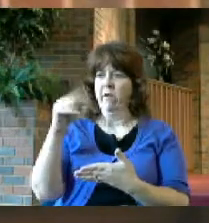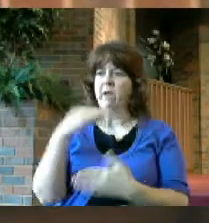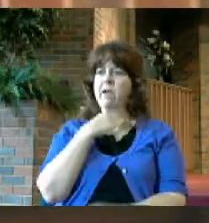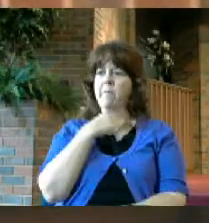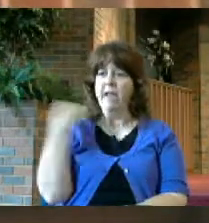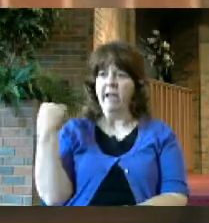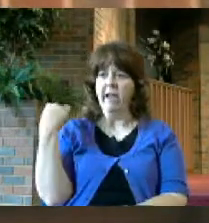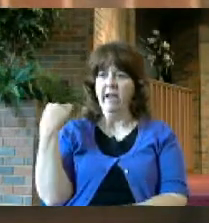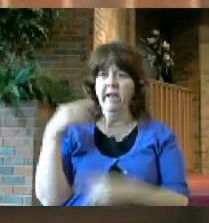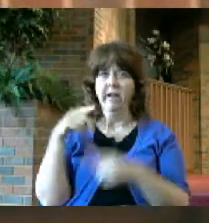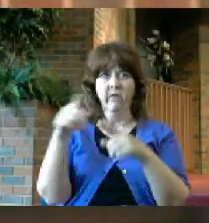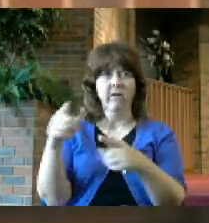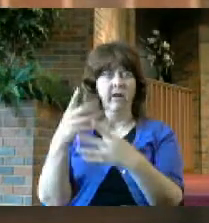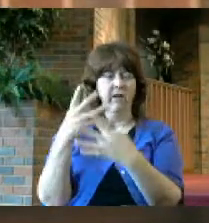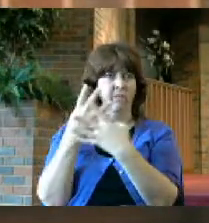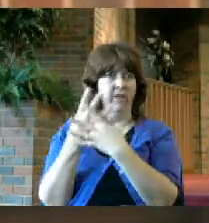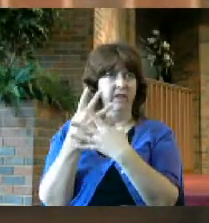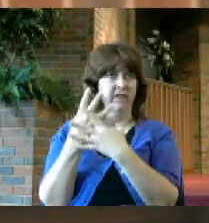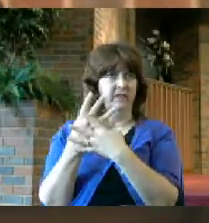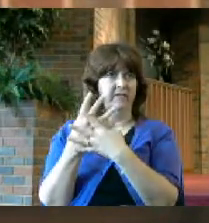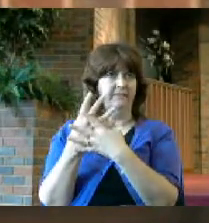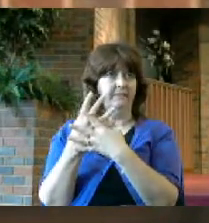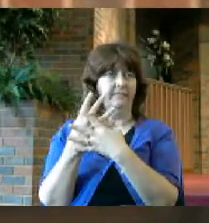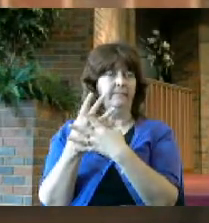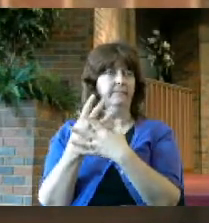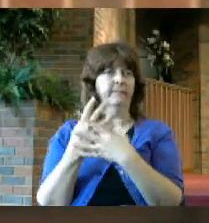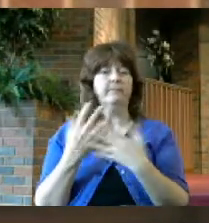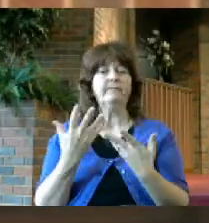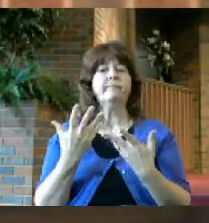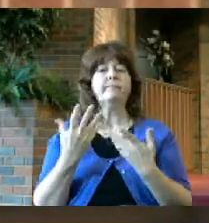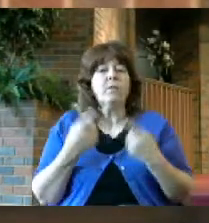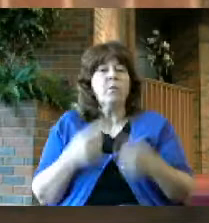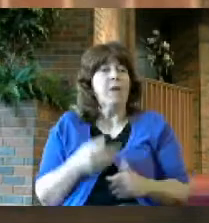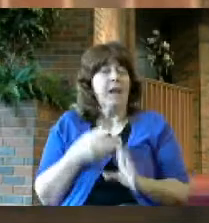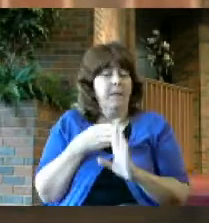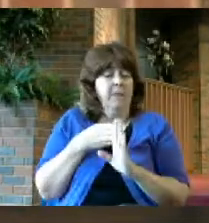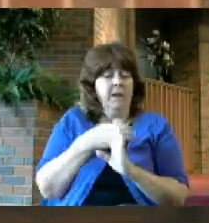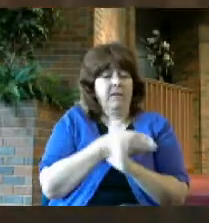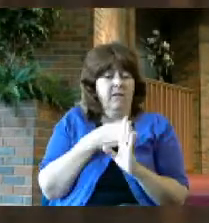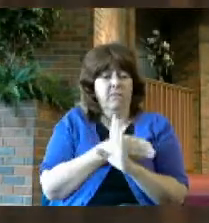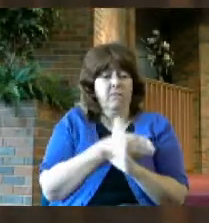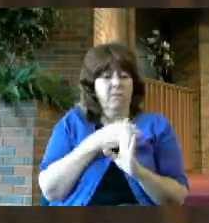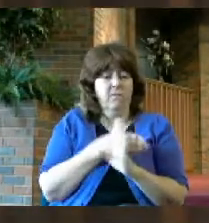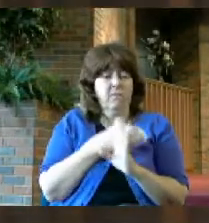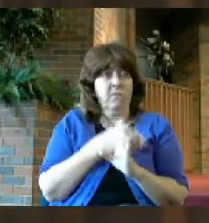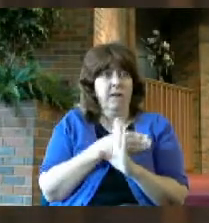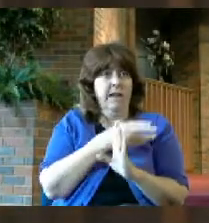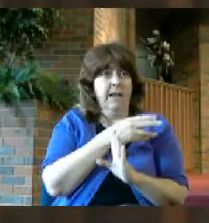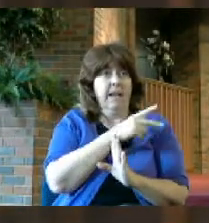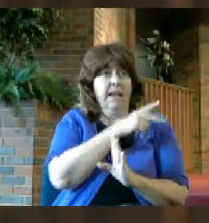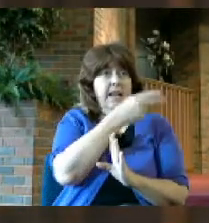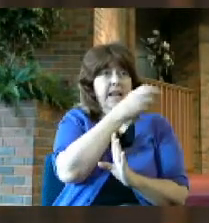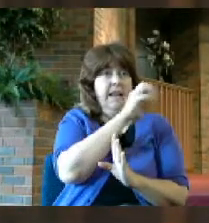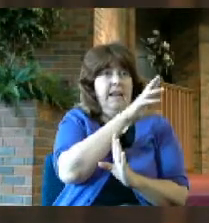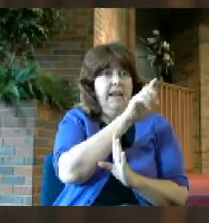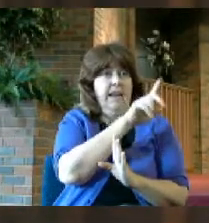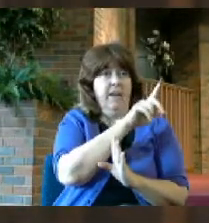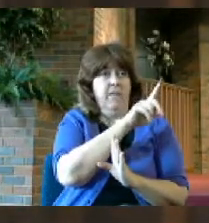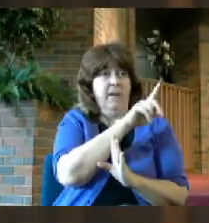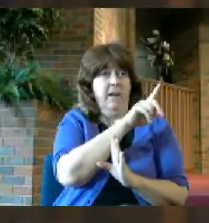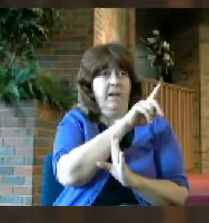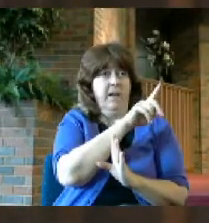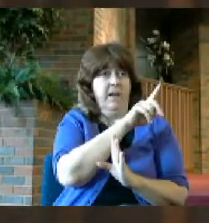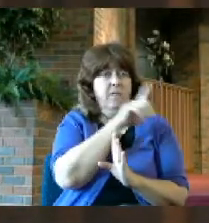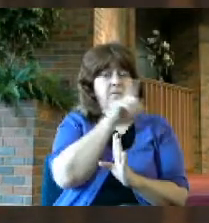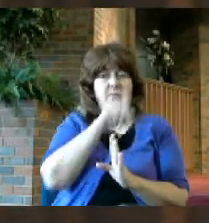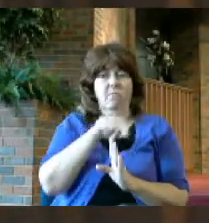The backstory of that is John had been put in prison by Herod because John had spoken out regarding Herod being married